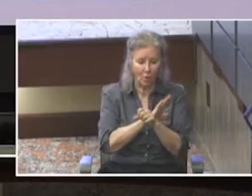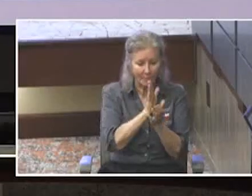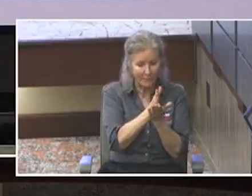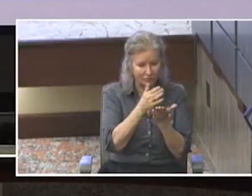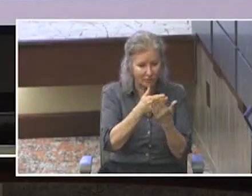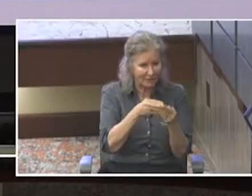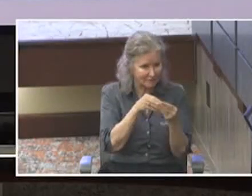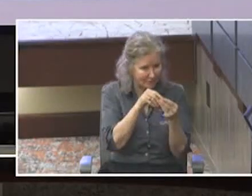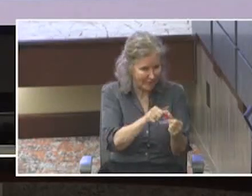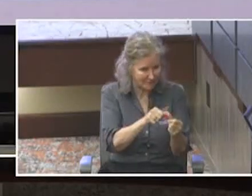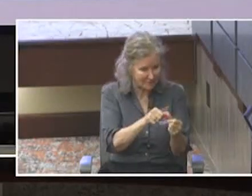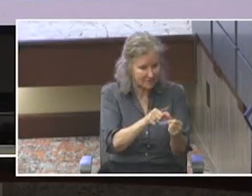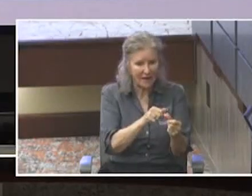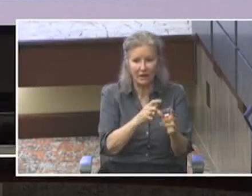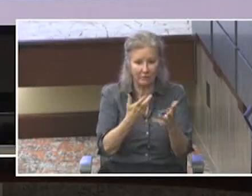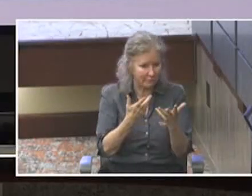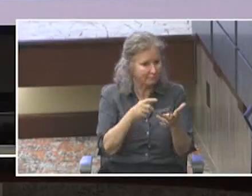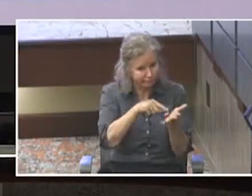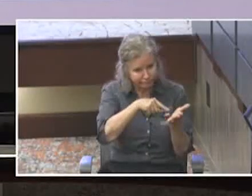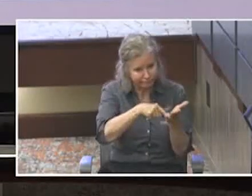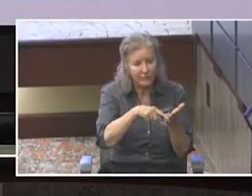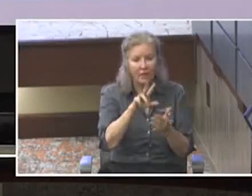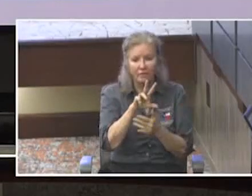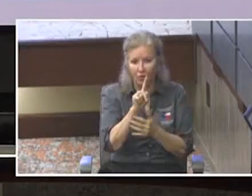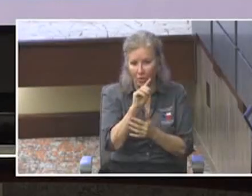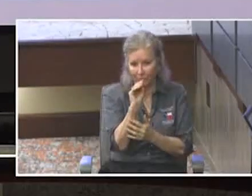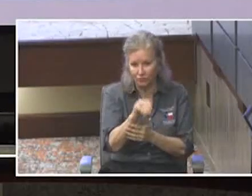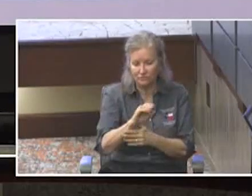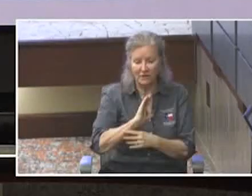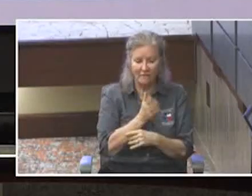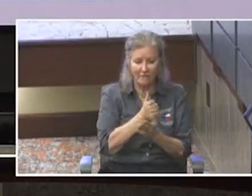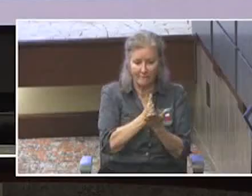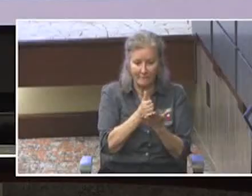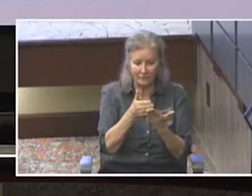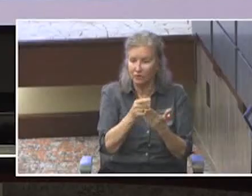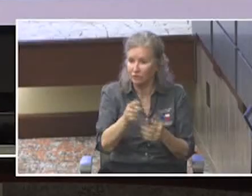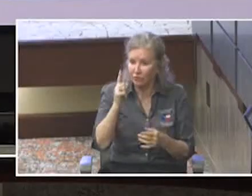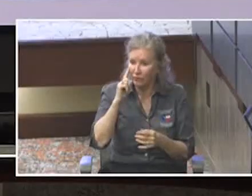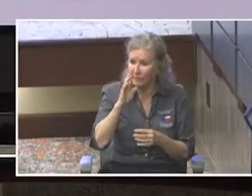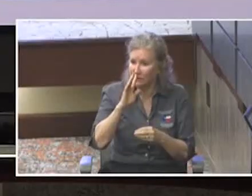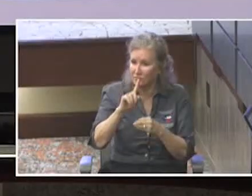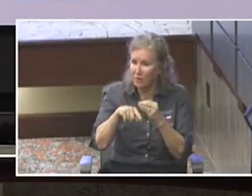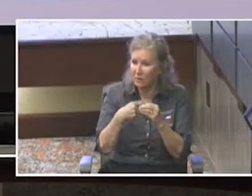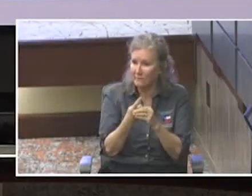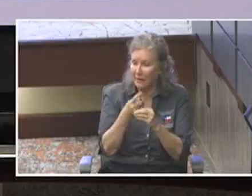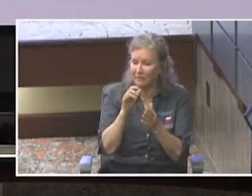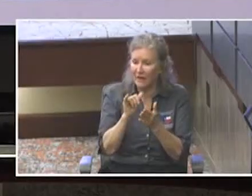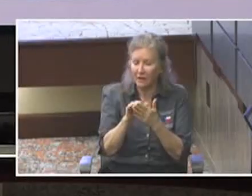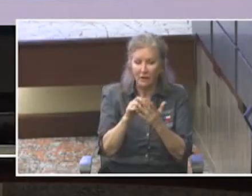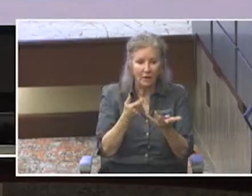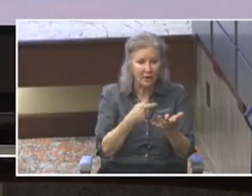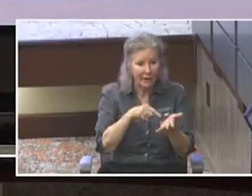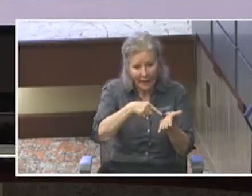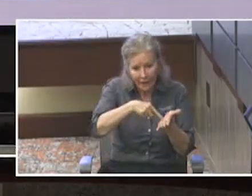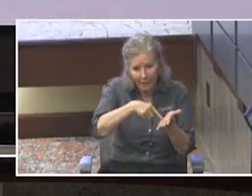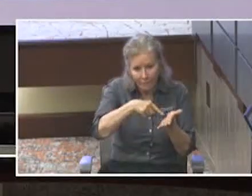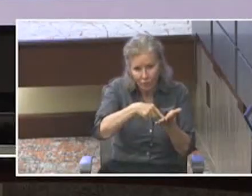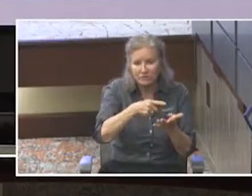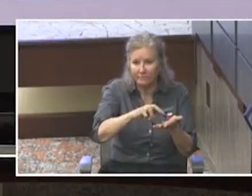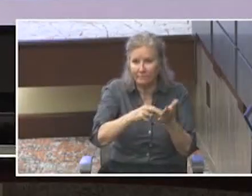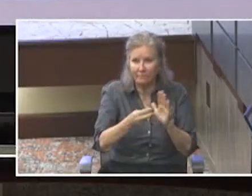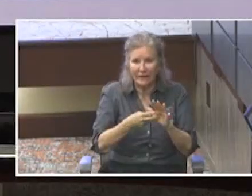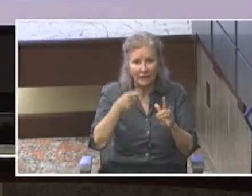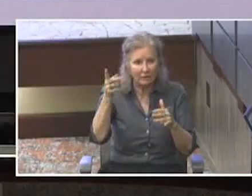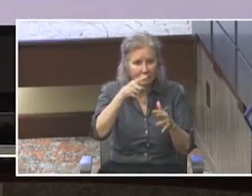and encumbrances year-to-date are at 31% of budget. And you've heard me talk about encumbrances before. Those